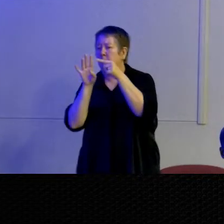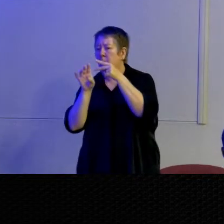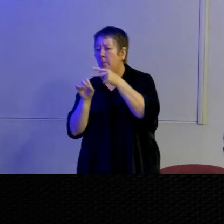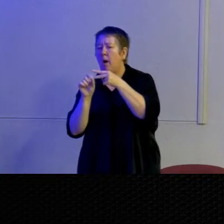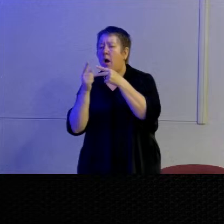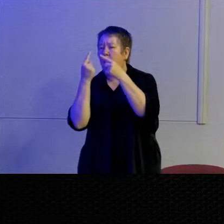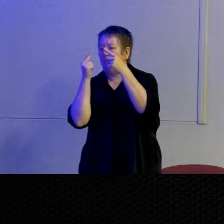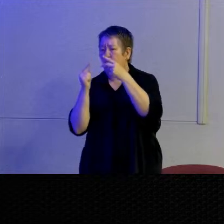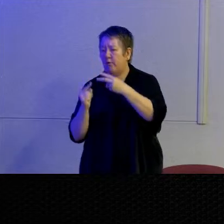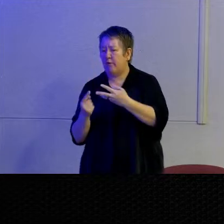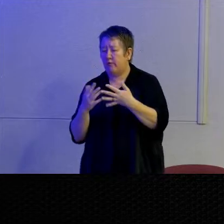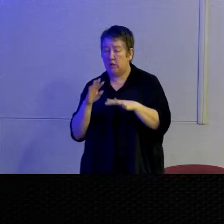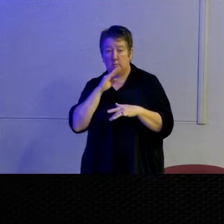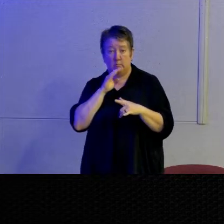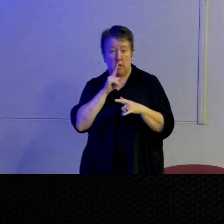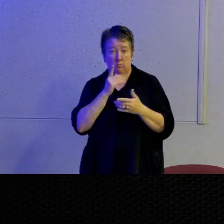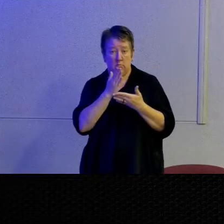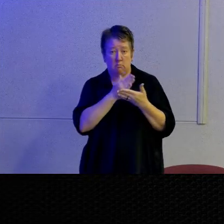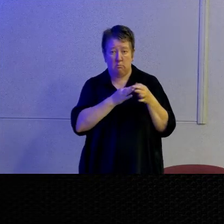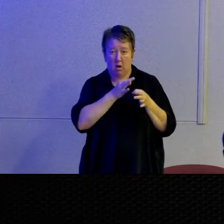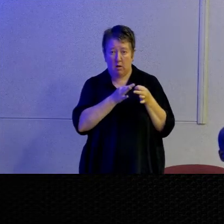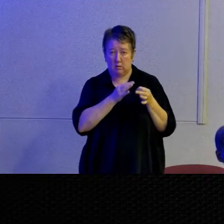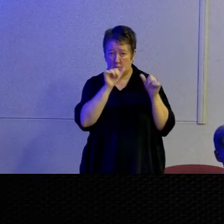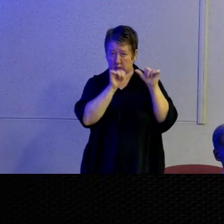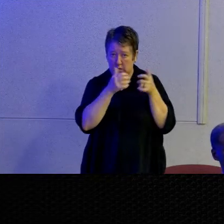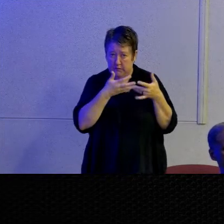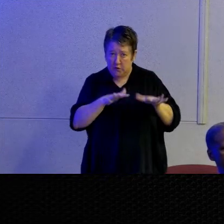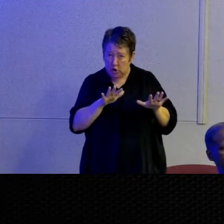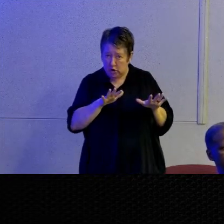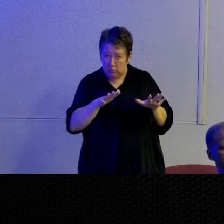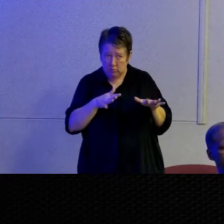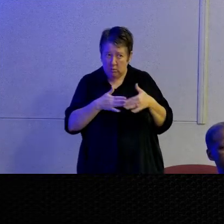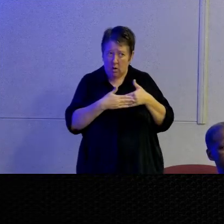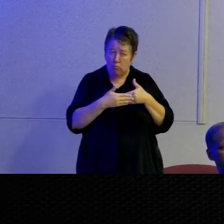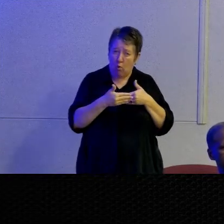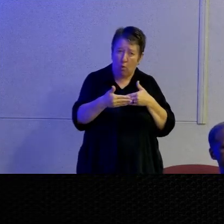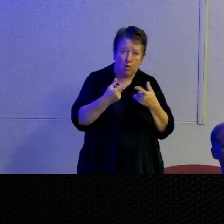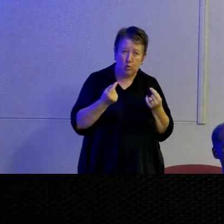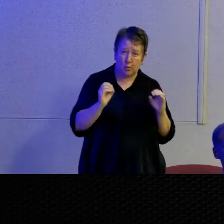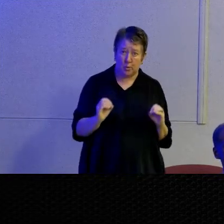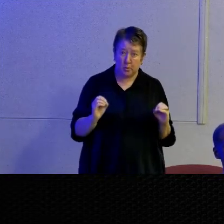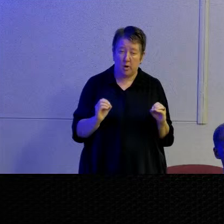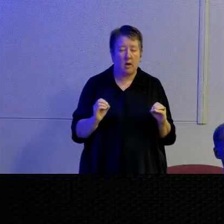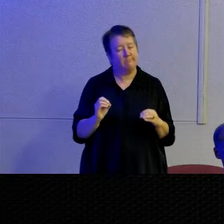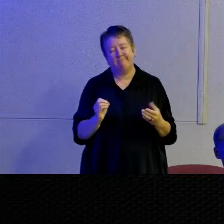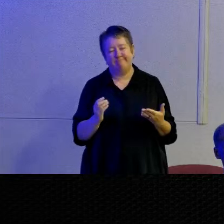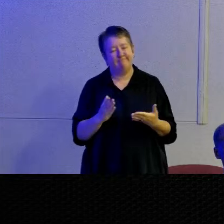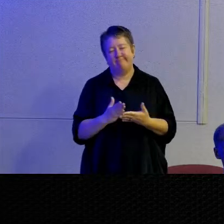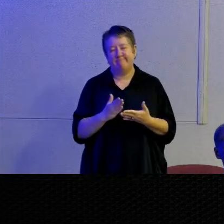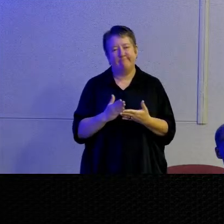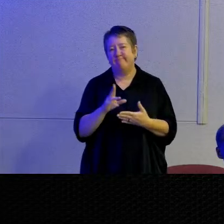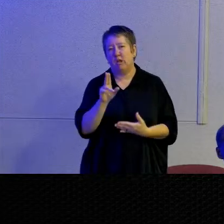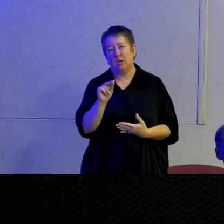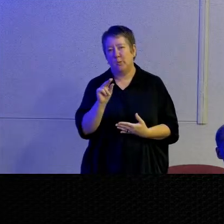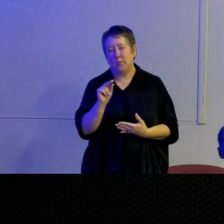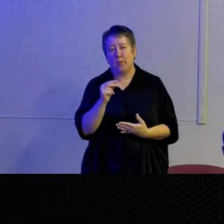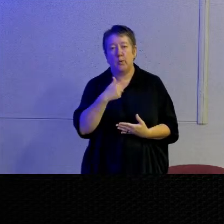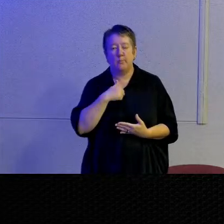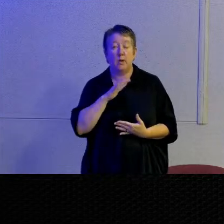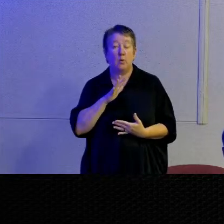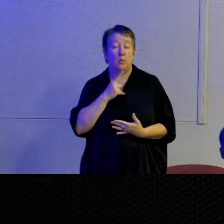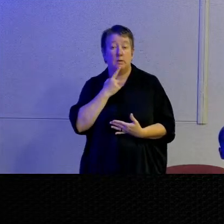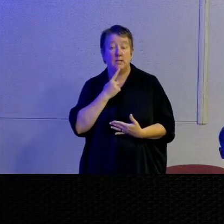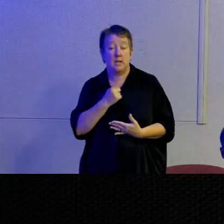you've finished with particle physics, nothing more to do? Well, actually, no. I would argue that